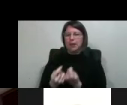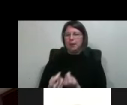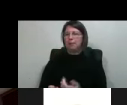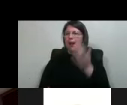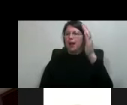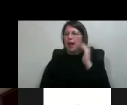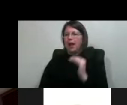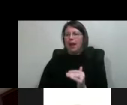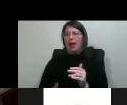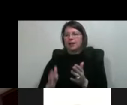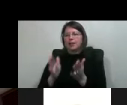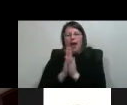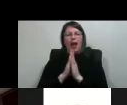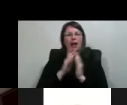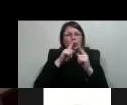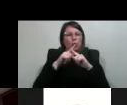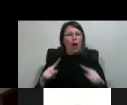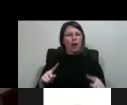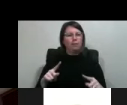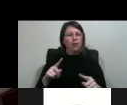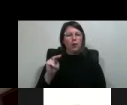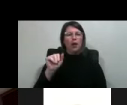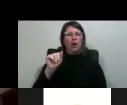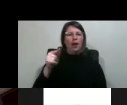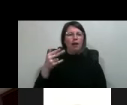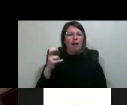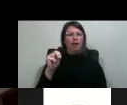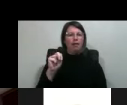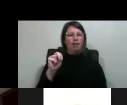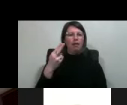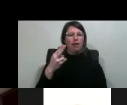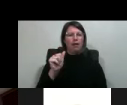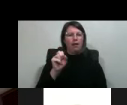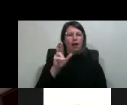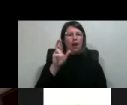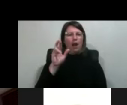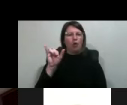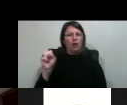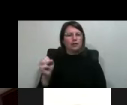Next, I'm going to ask to unmute Nathan Harris. Mr. Harris?